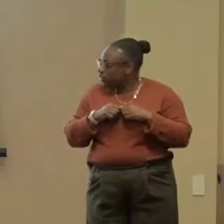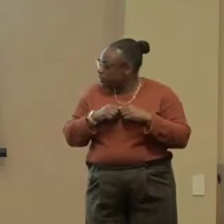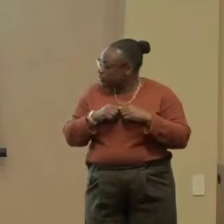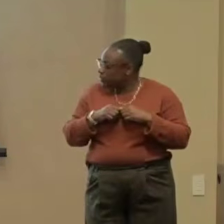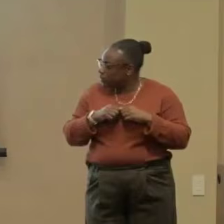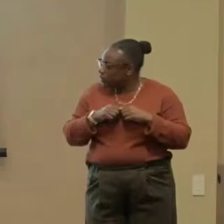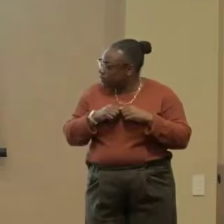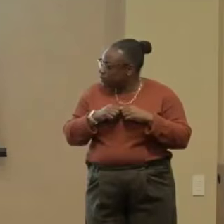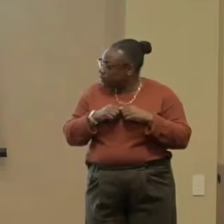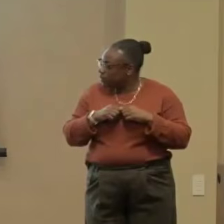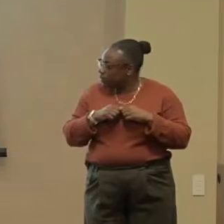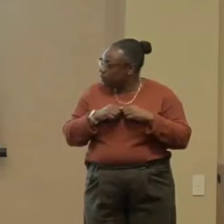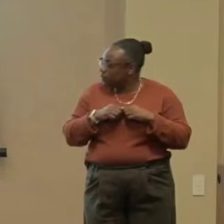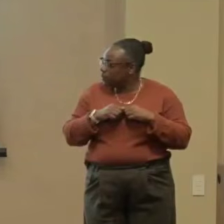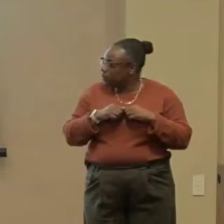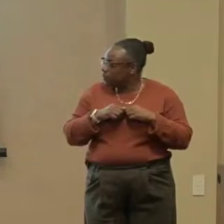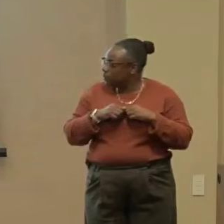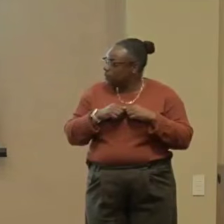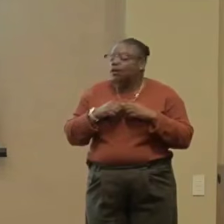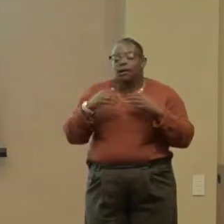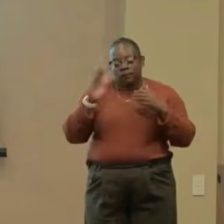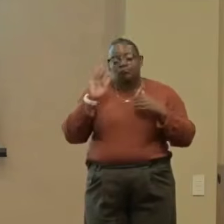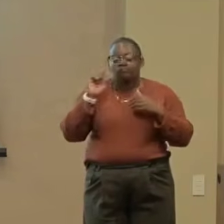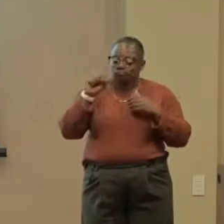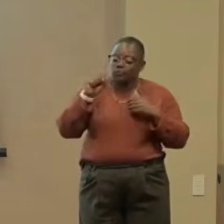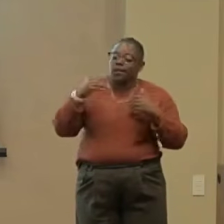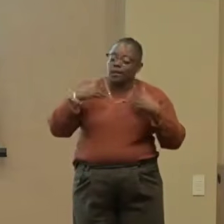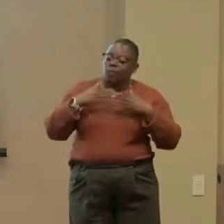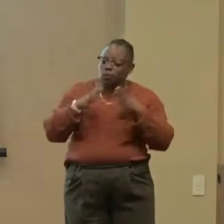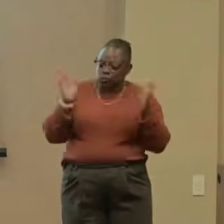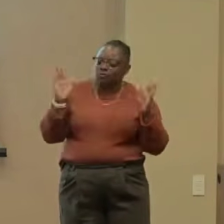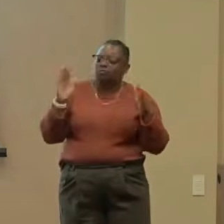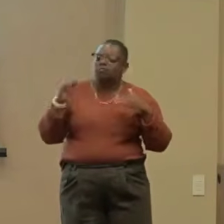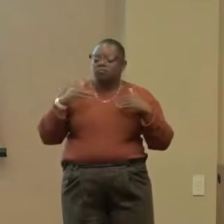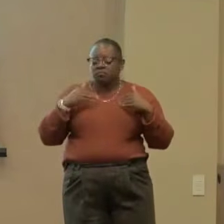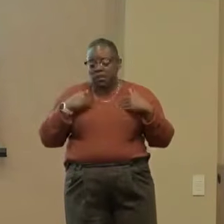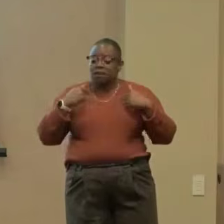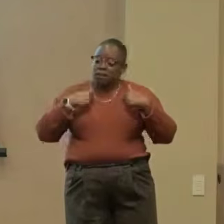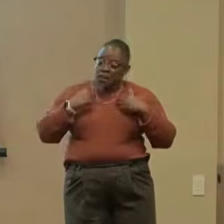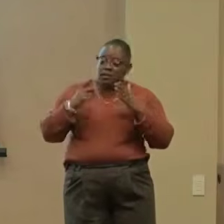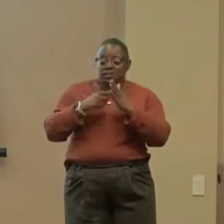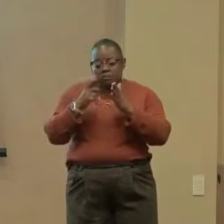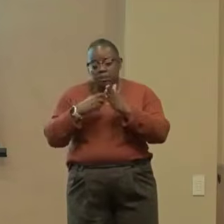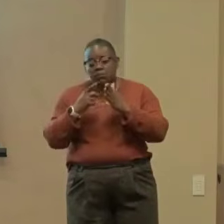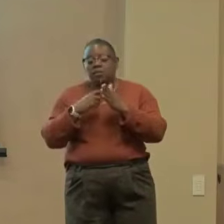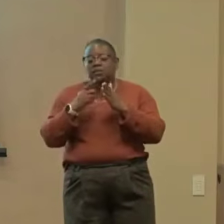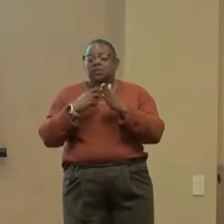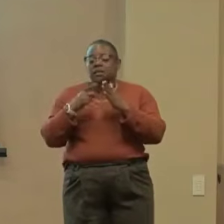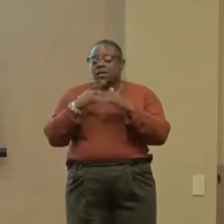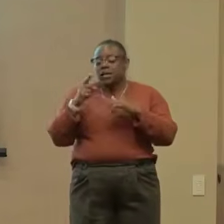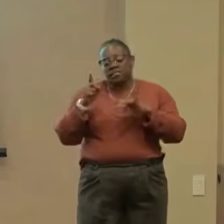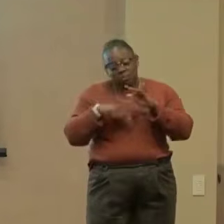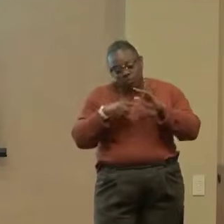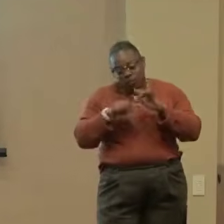I have openly told them that Miss Vanya does sometimes need to be